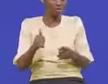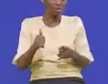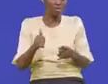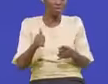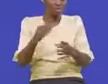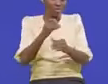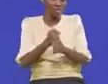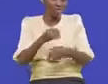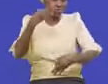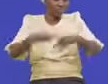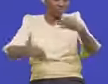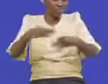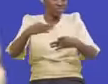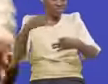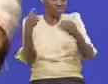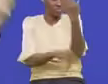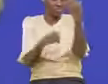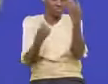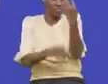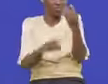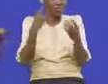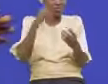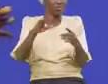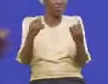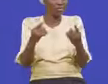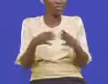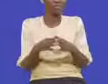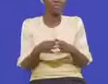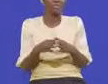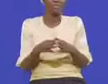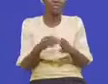Le nye be na fi ke le ɖo ta ɖoa ɖe, gbegblẽ me le ɖo ta ɖo.